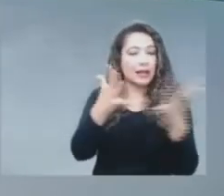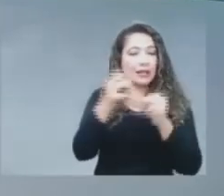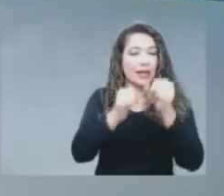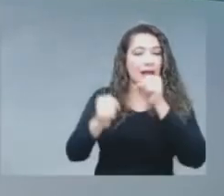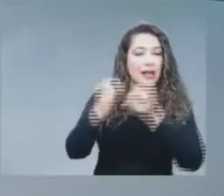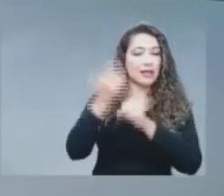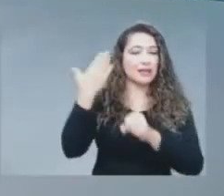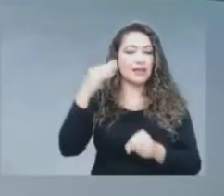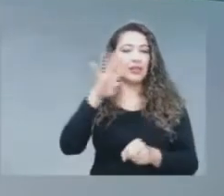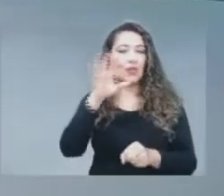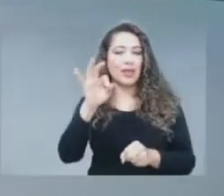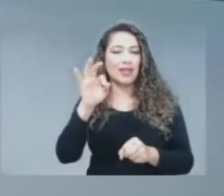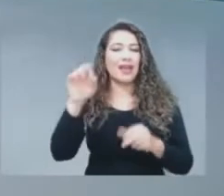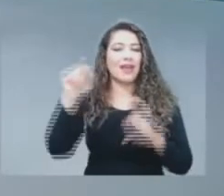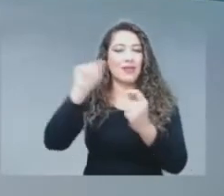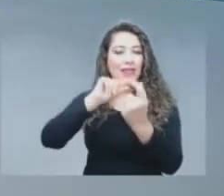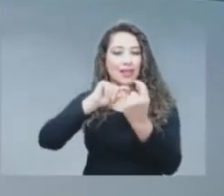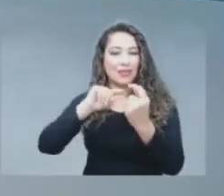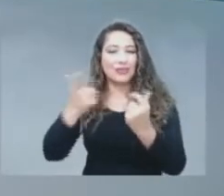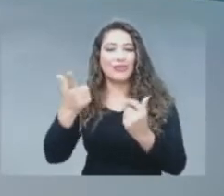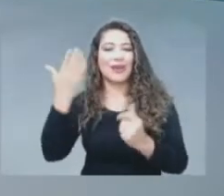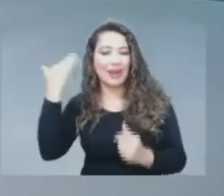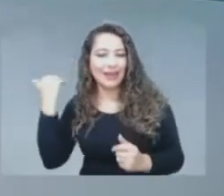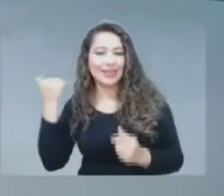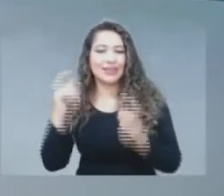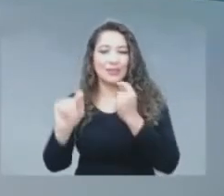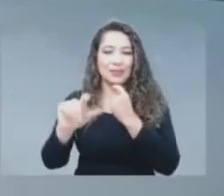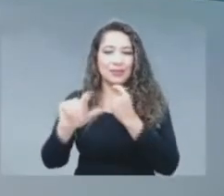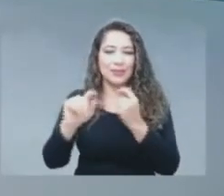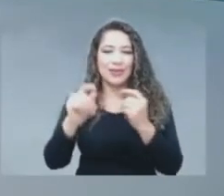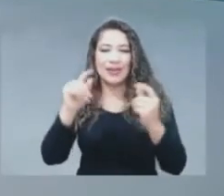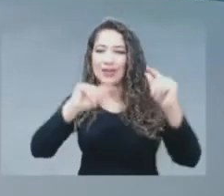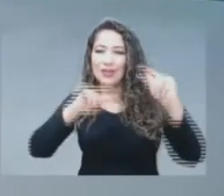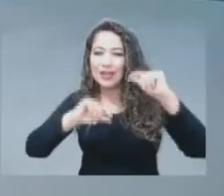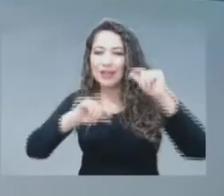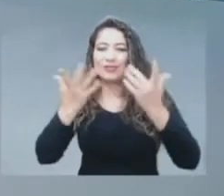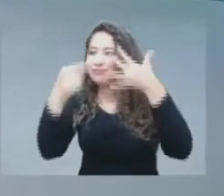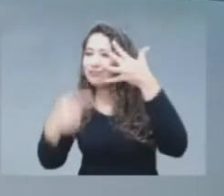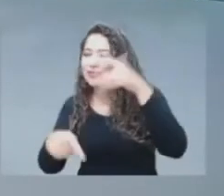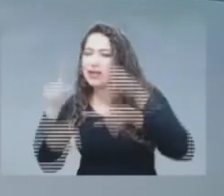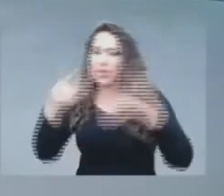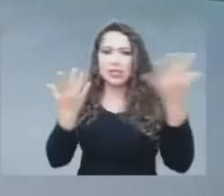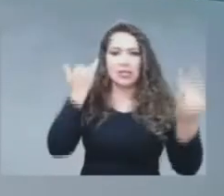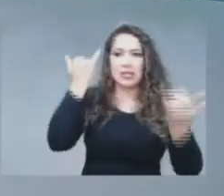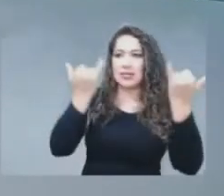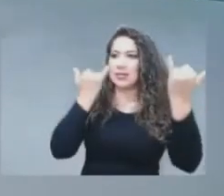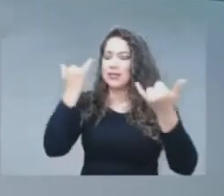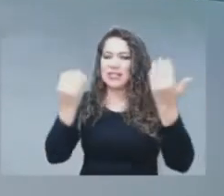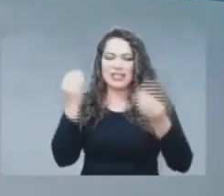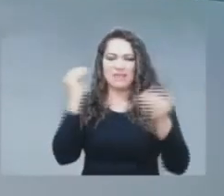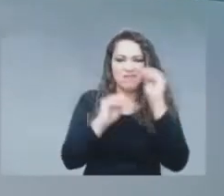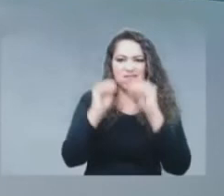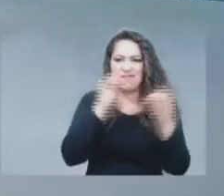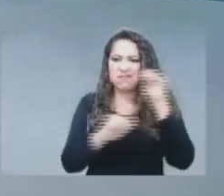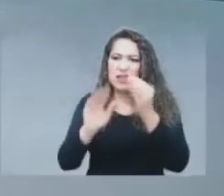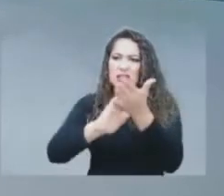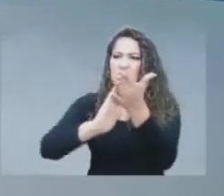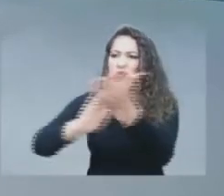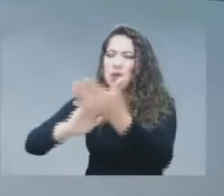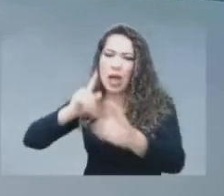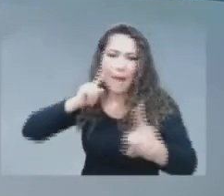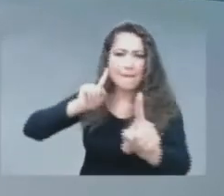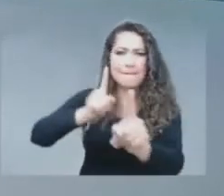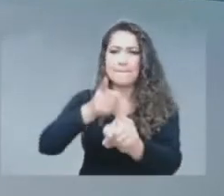we implemented the data networks, the ones they have there, and then we have the ones there to design